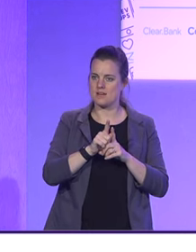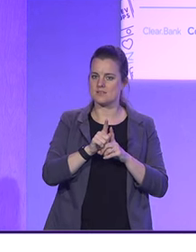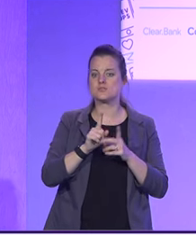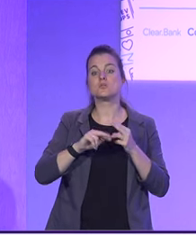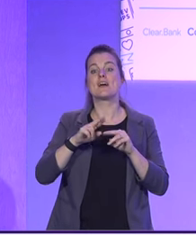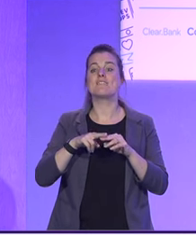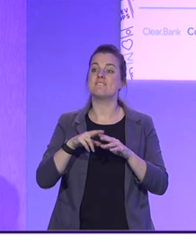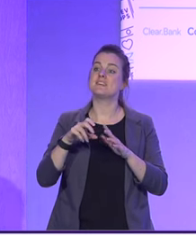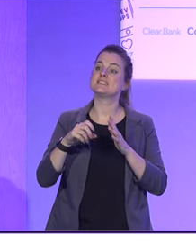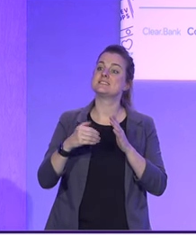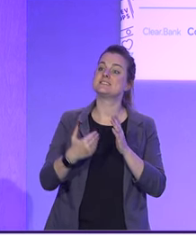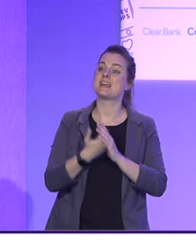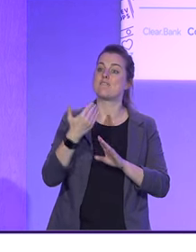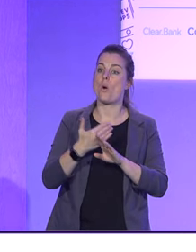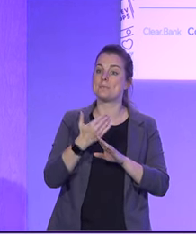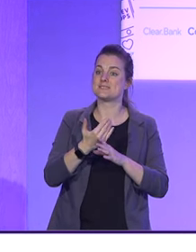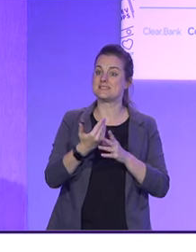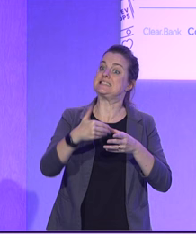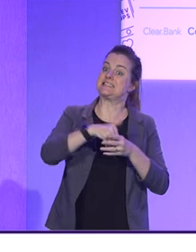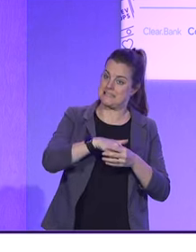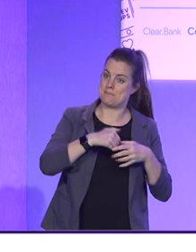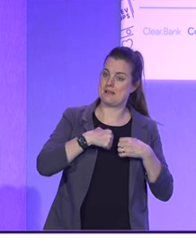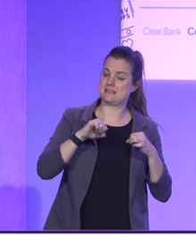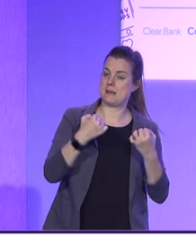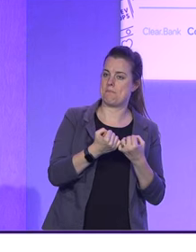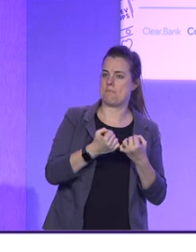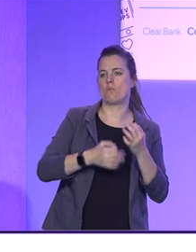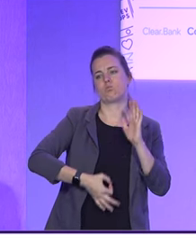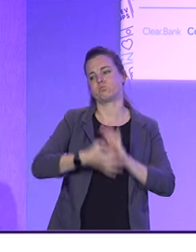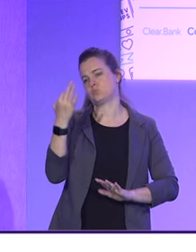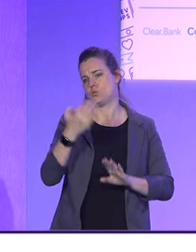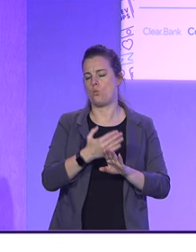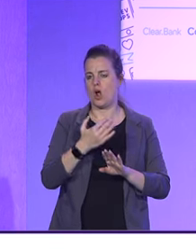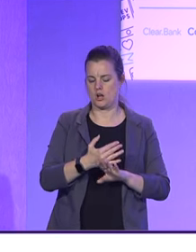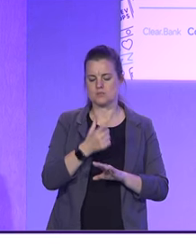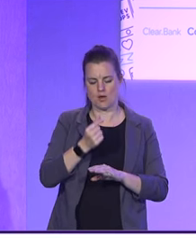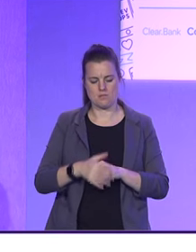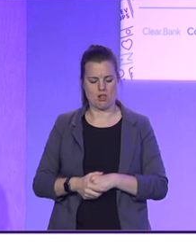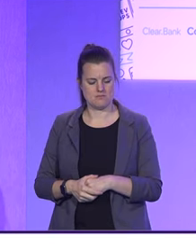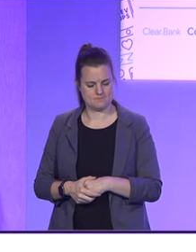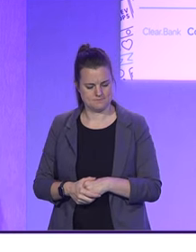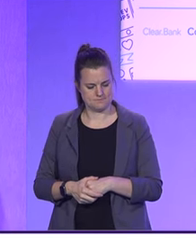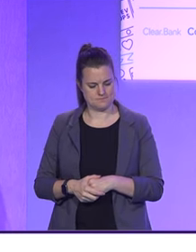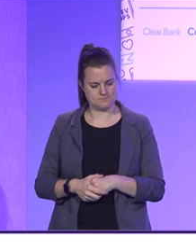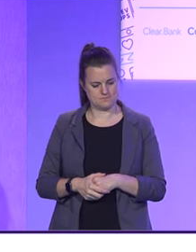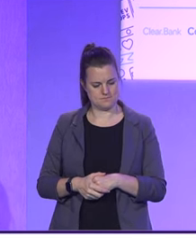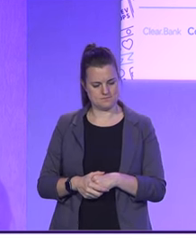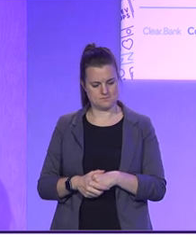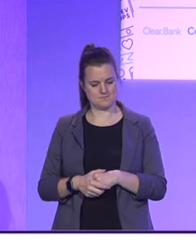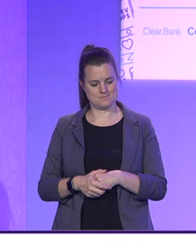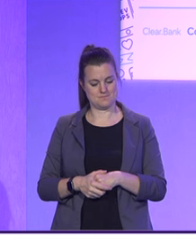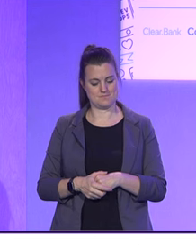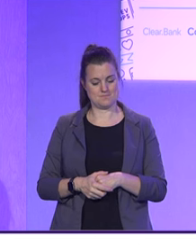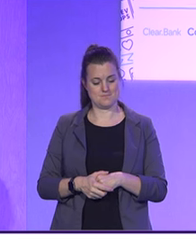team, we can do it much faster. Okay. Also, well, we have these kind of things that I don't really know a lot